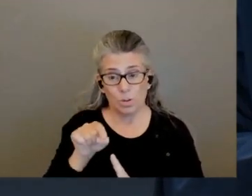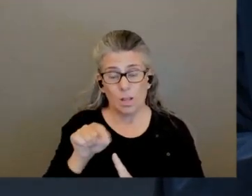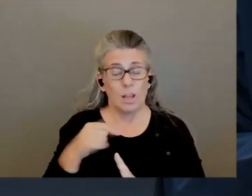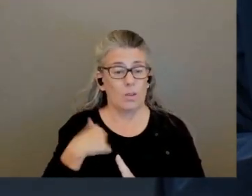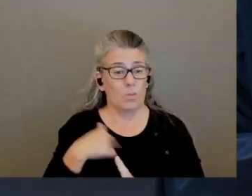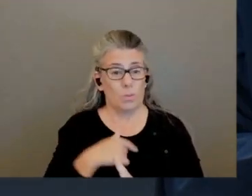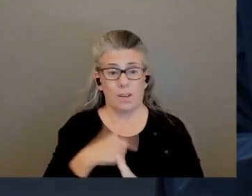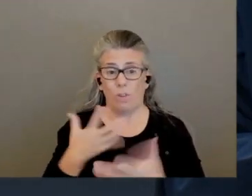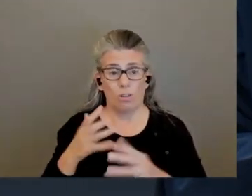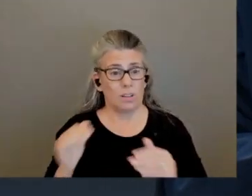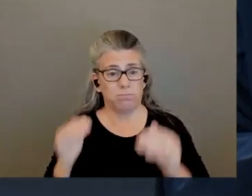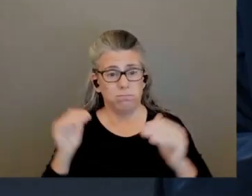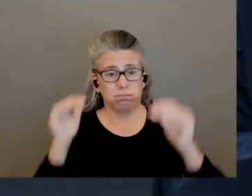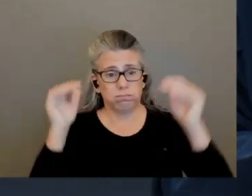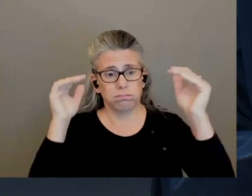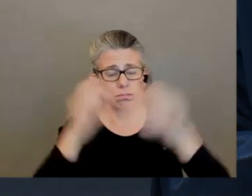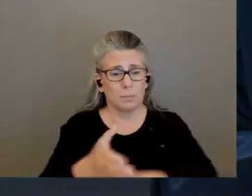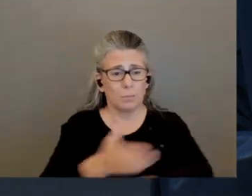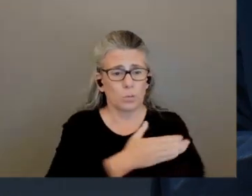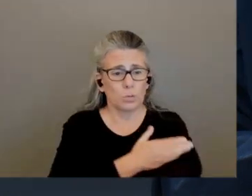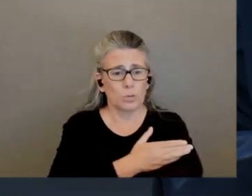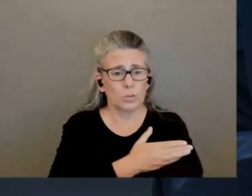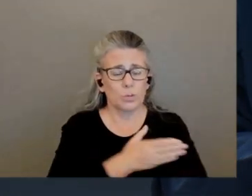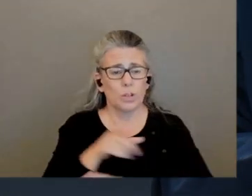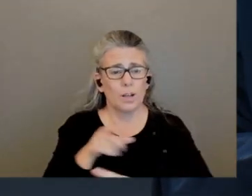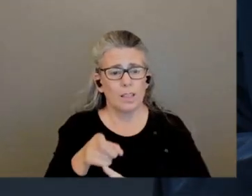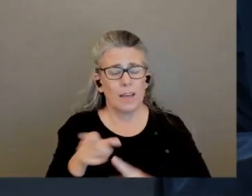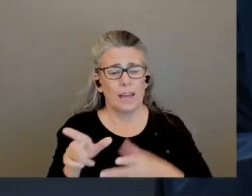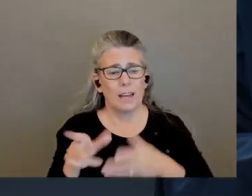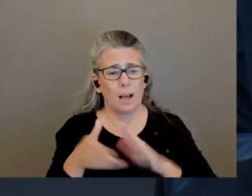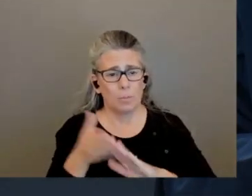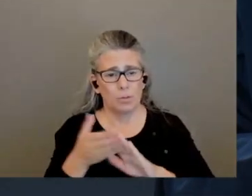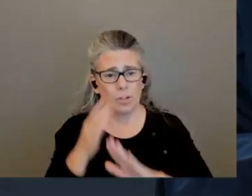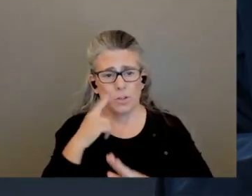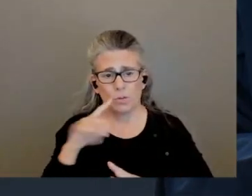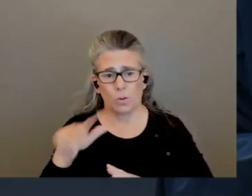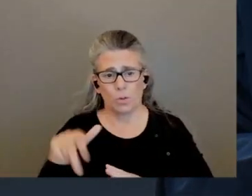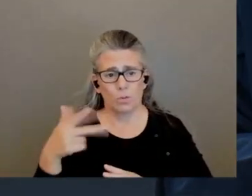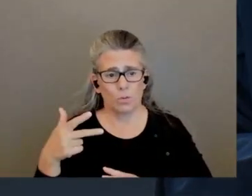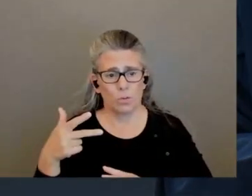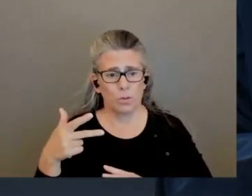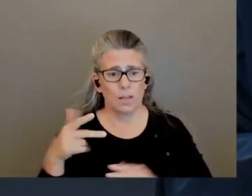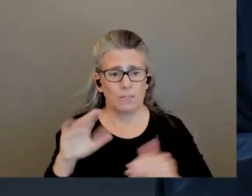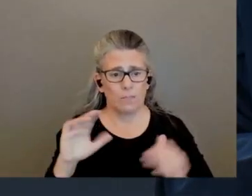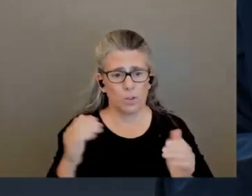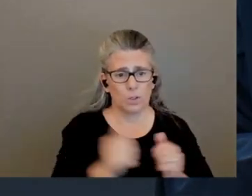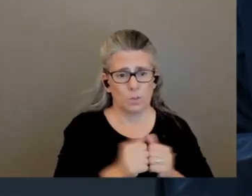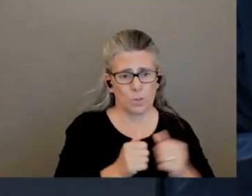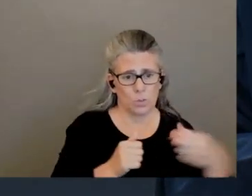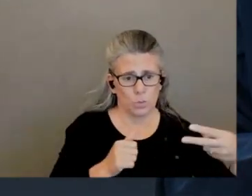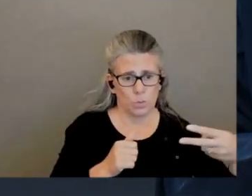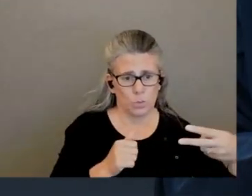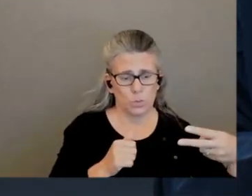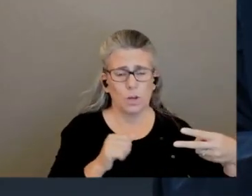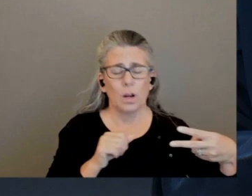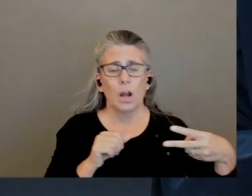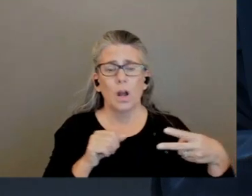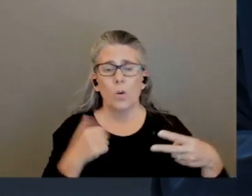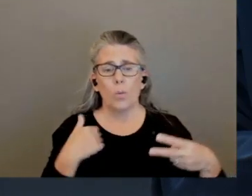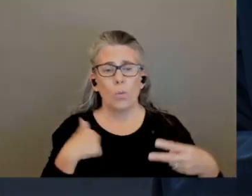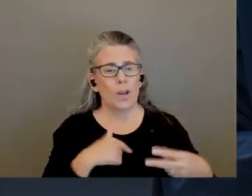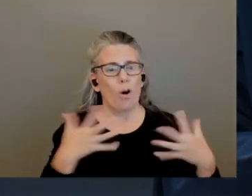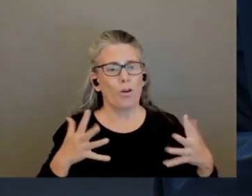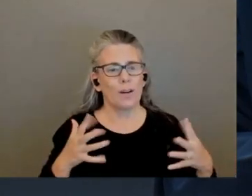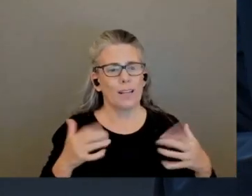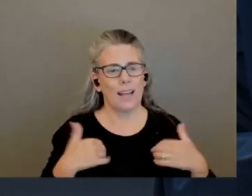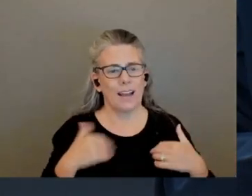the vectorized operation on Graviton3 compared to Graviton2, we have a 50% increase in